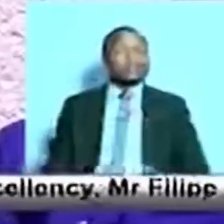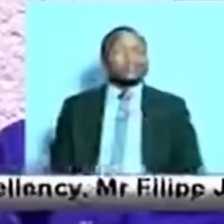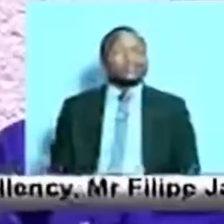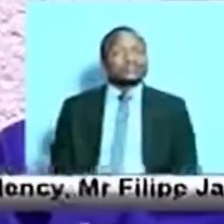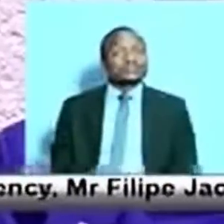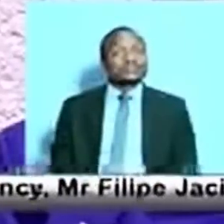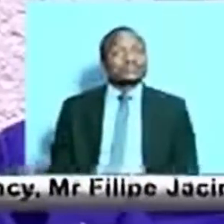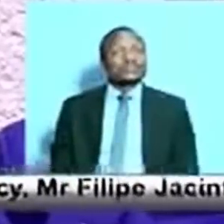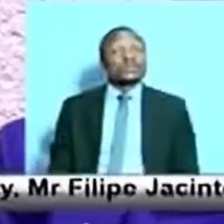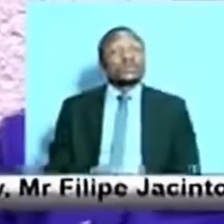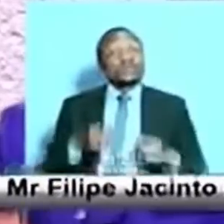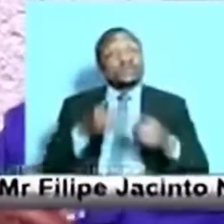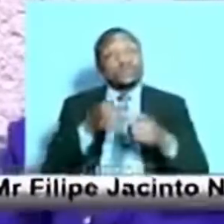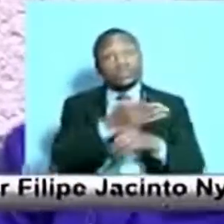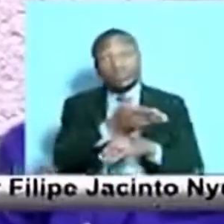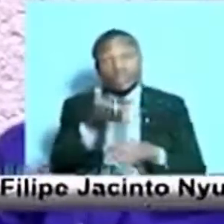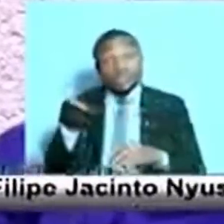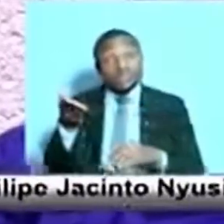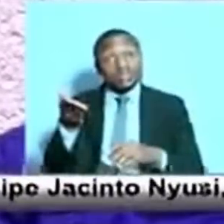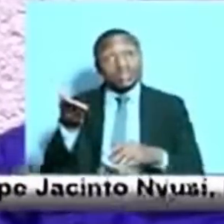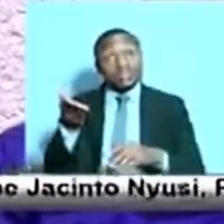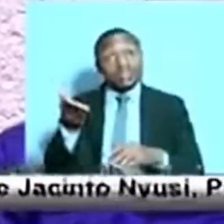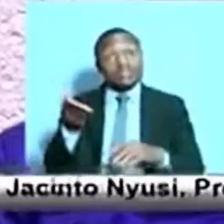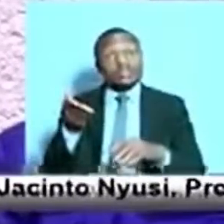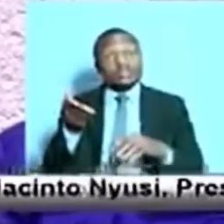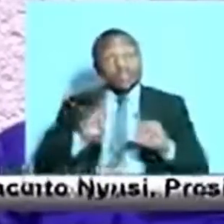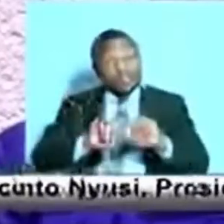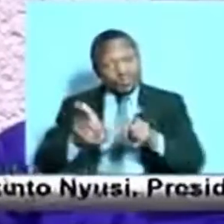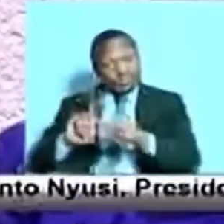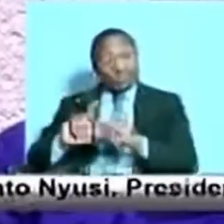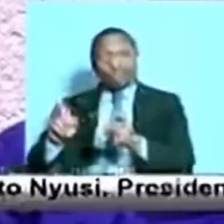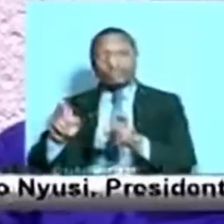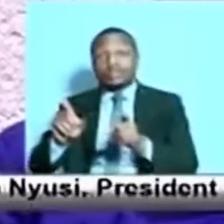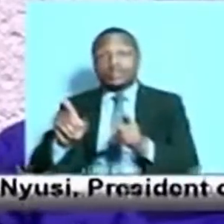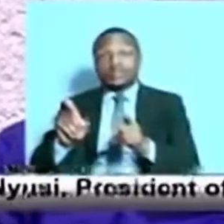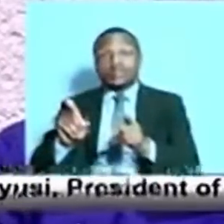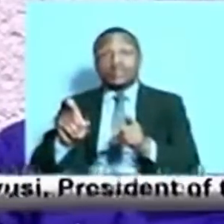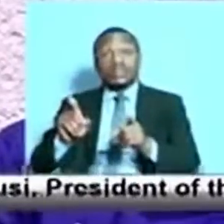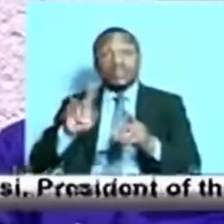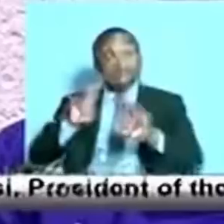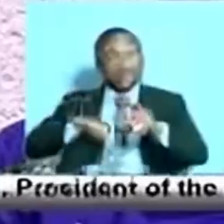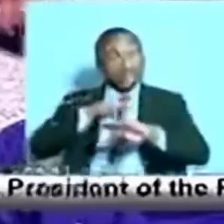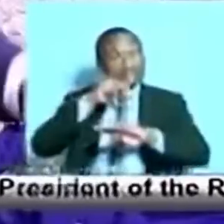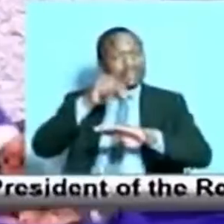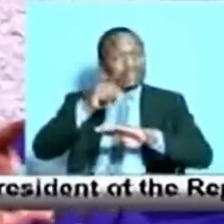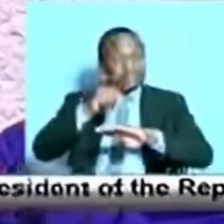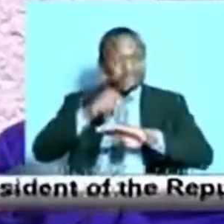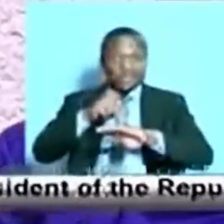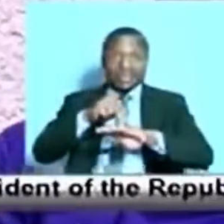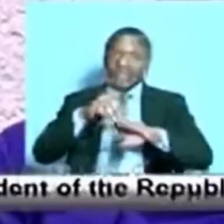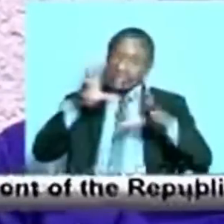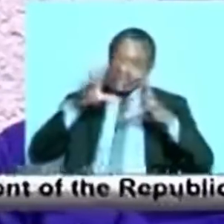despite the differences we have in the nation, he had to recognize that the sixth